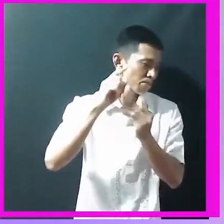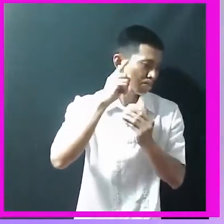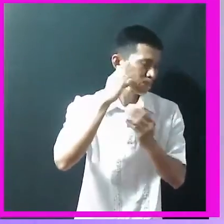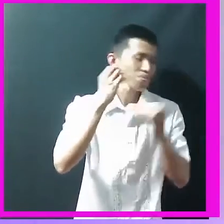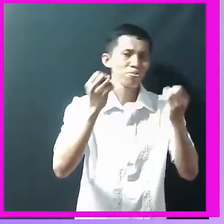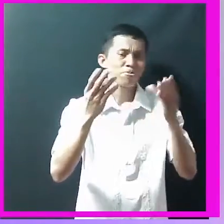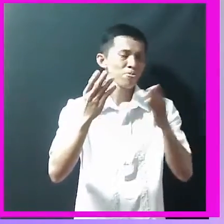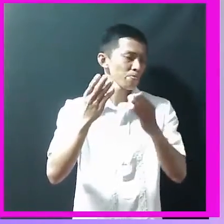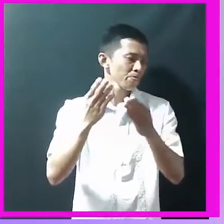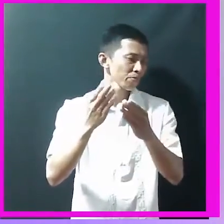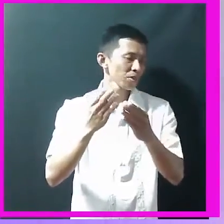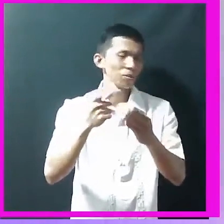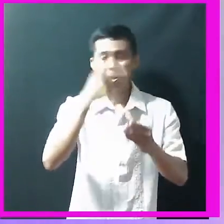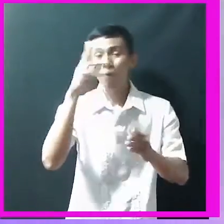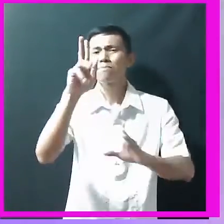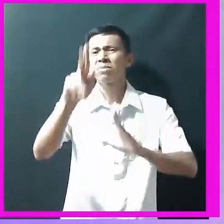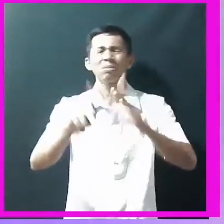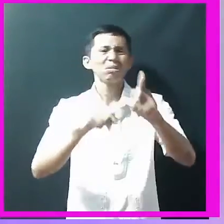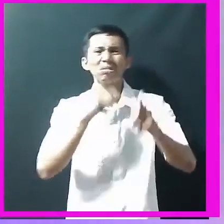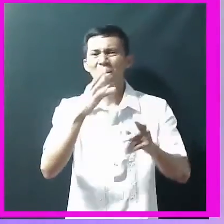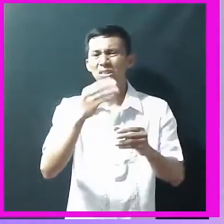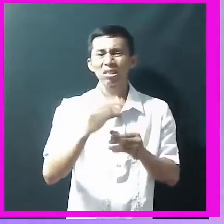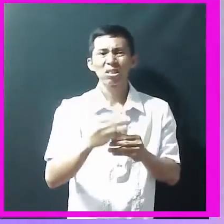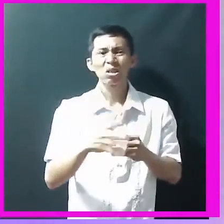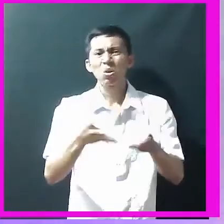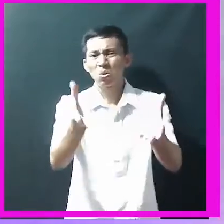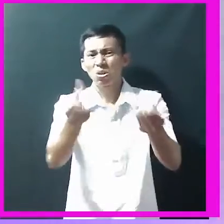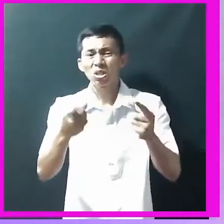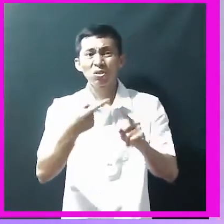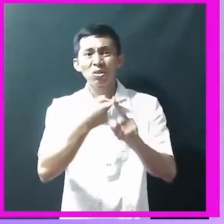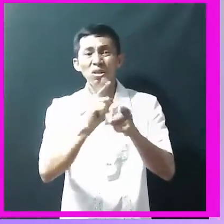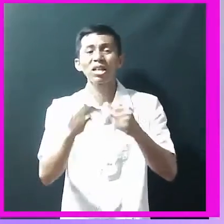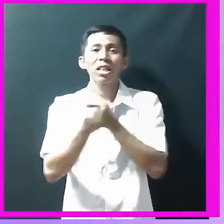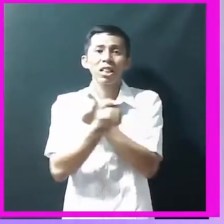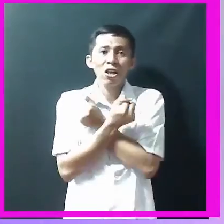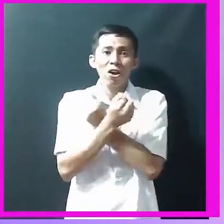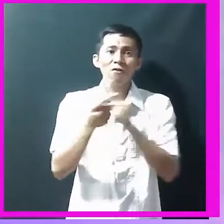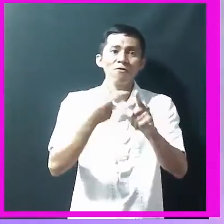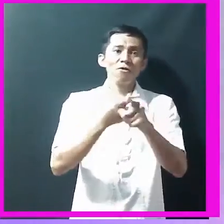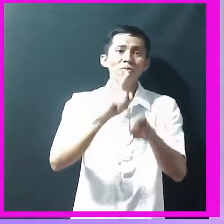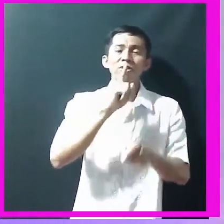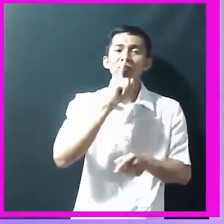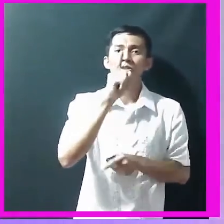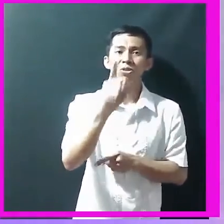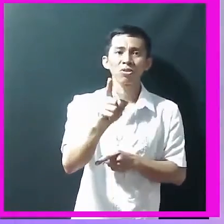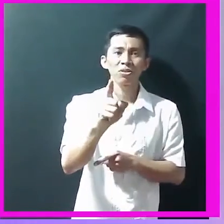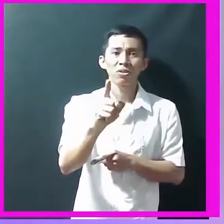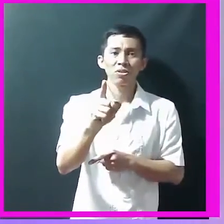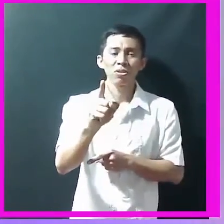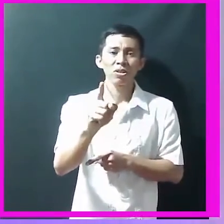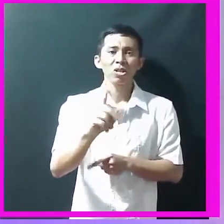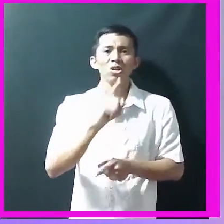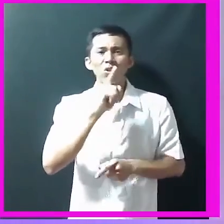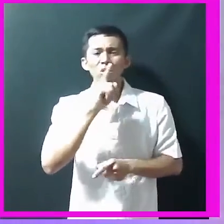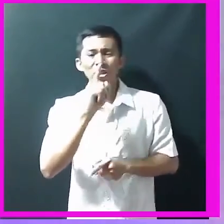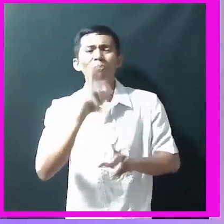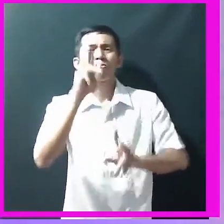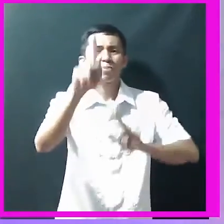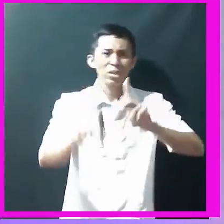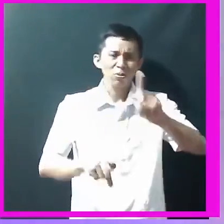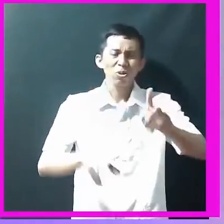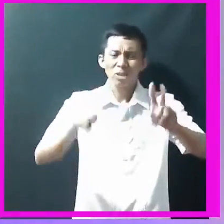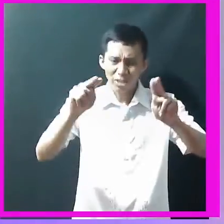perish, because they receive not the love of the truth, that they might be saved.